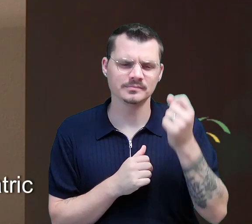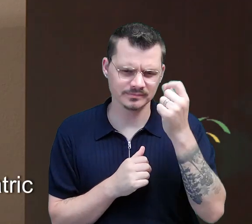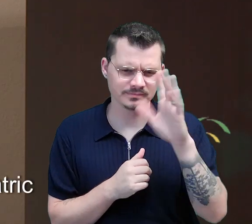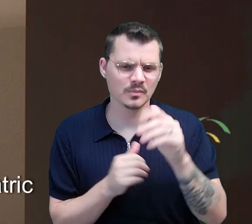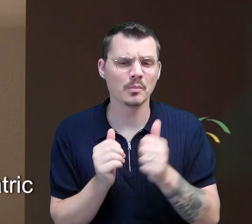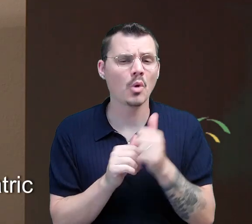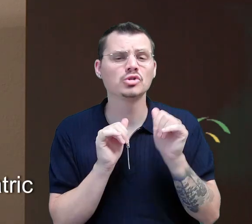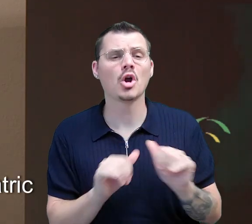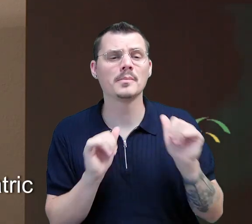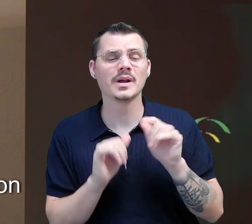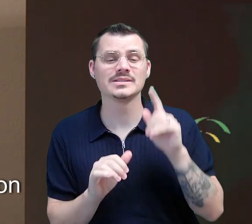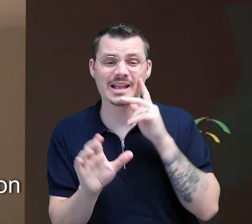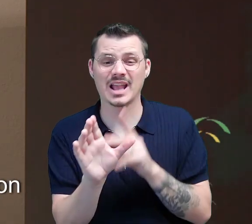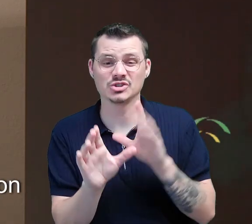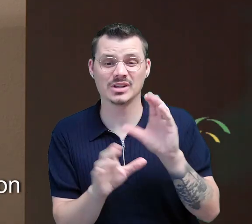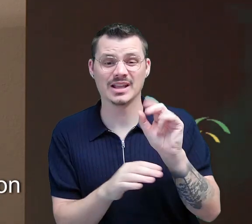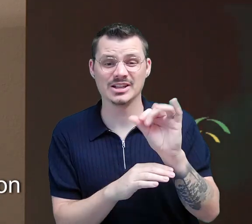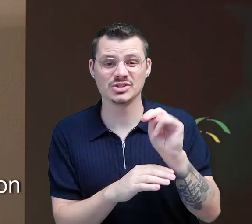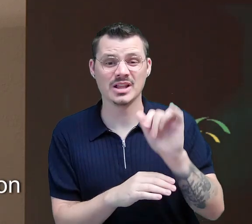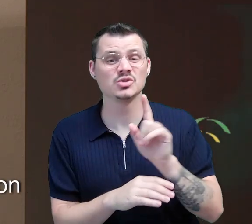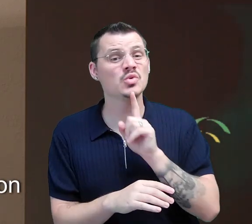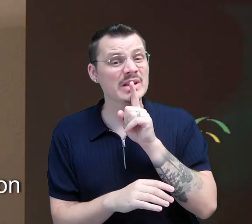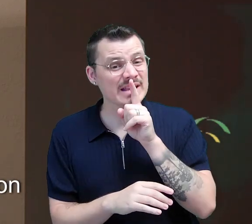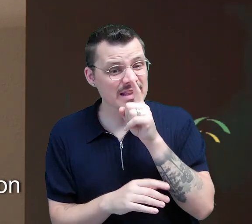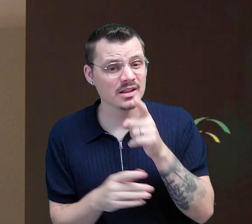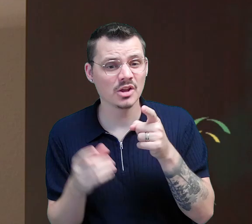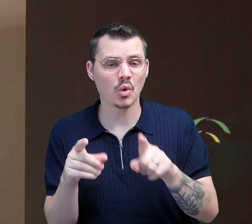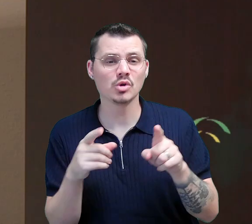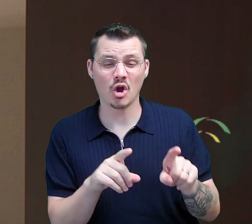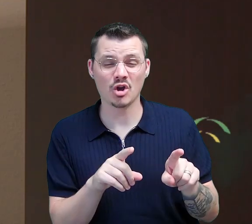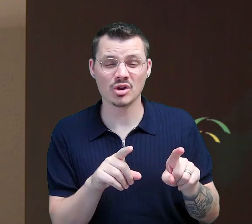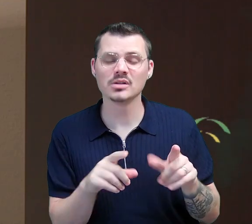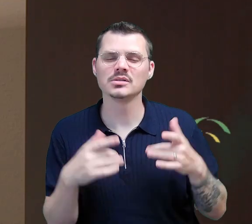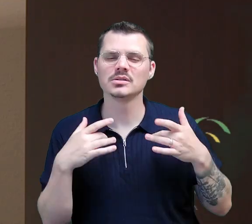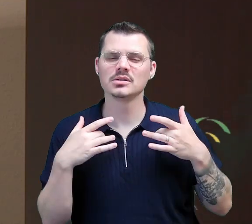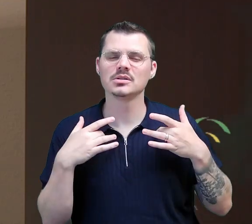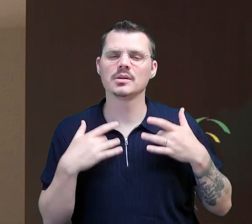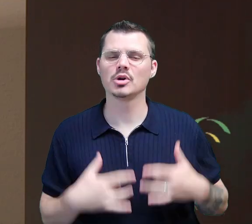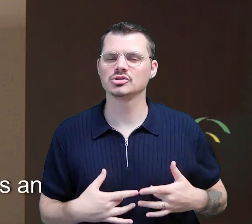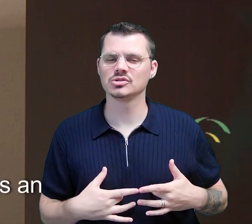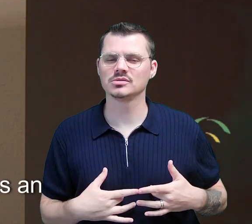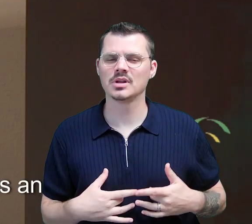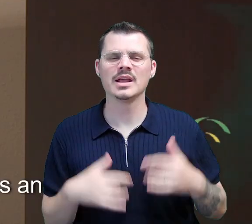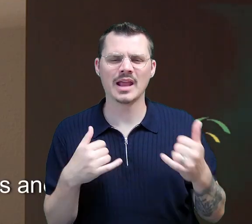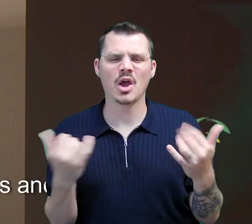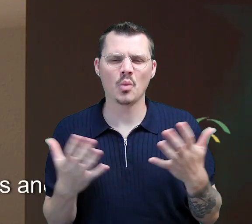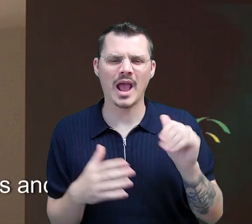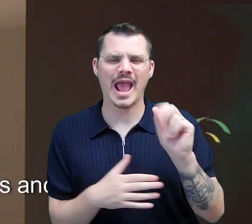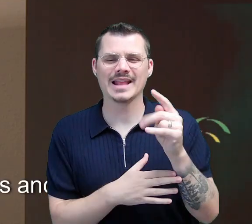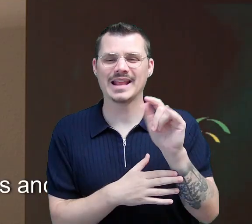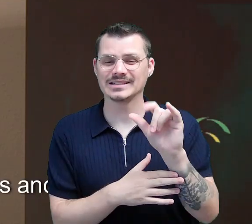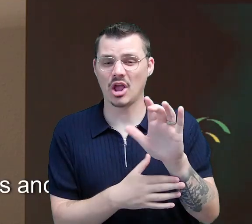However, the most common psychiatric condition that's in fact really going on is depression. Now, what